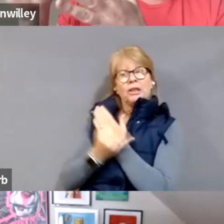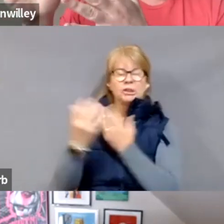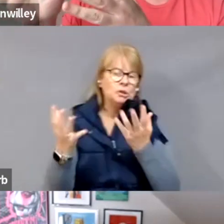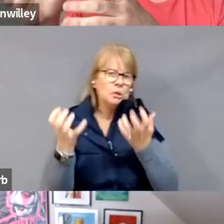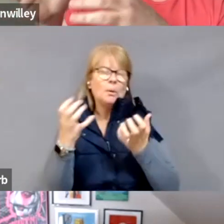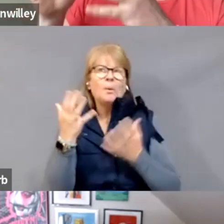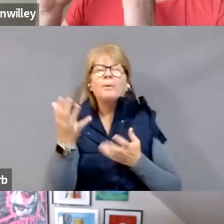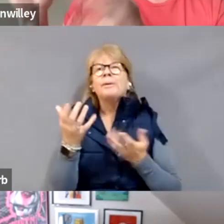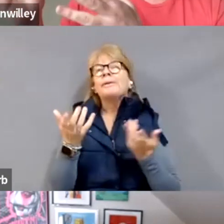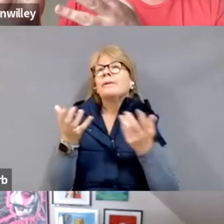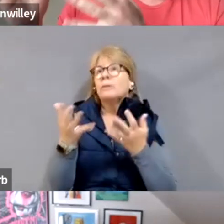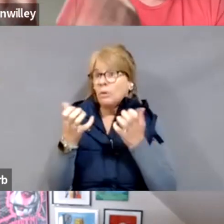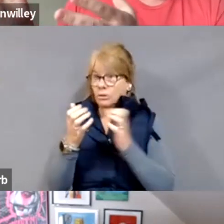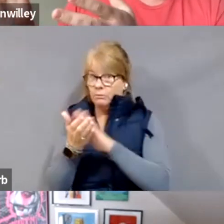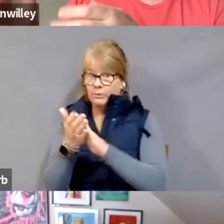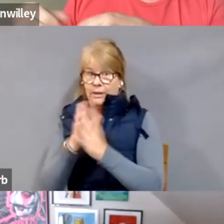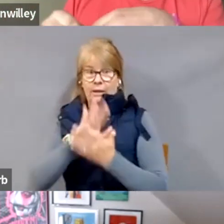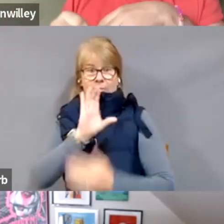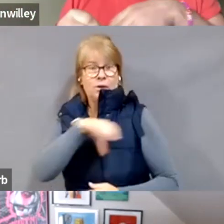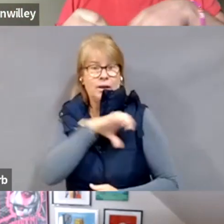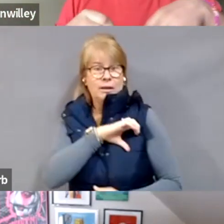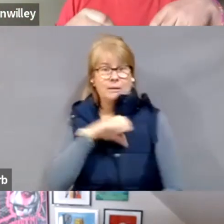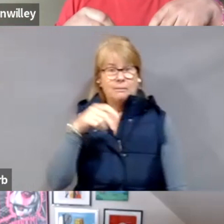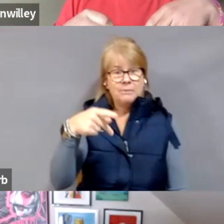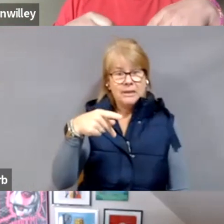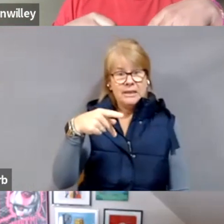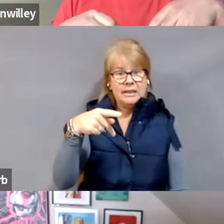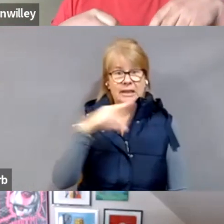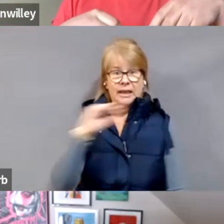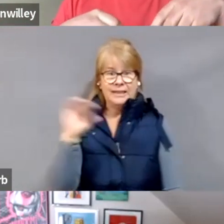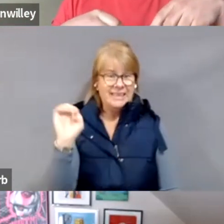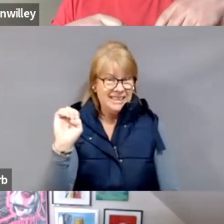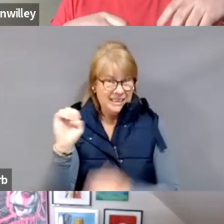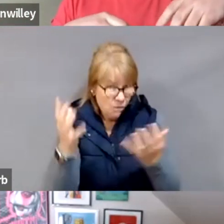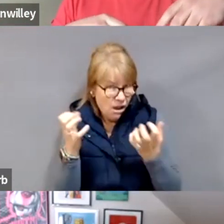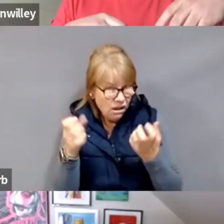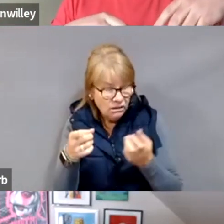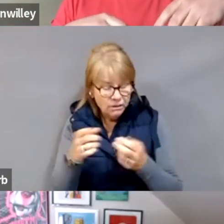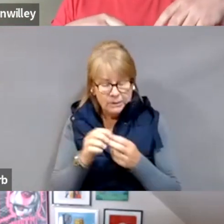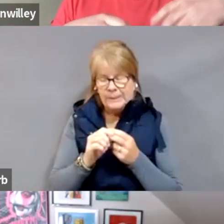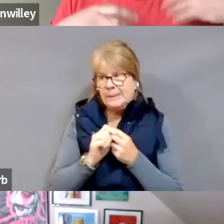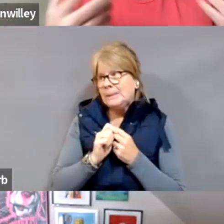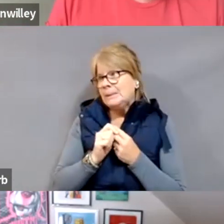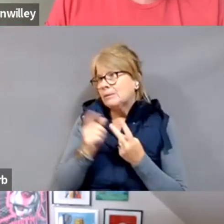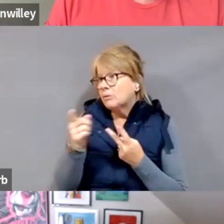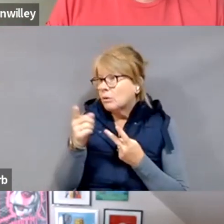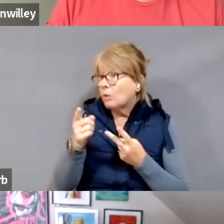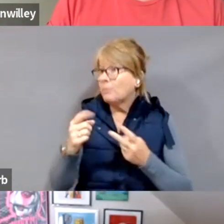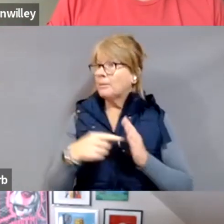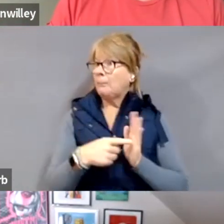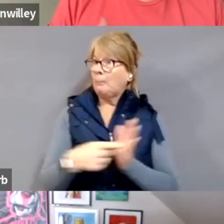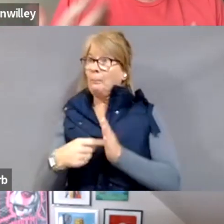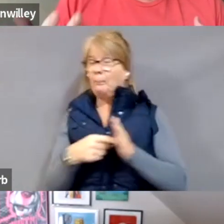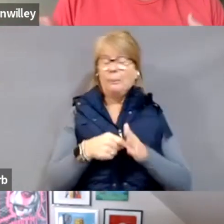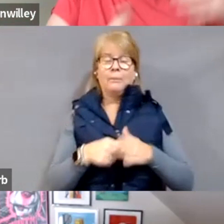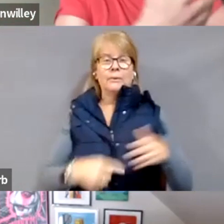be a character at the P&E? Would you like to be, you know, would you like to be have you ever been a model before?